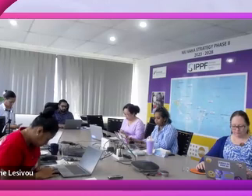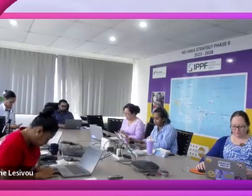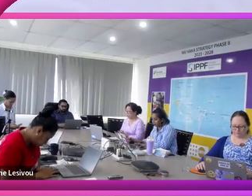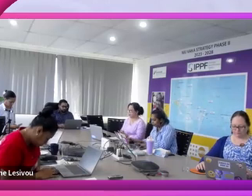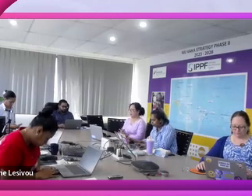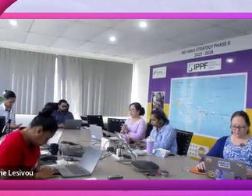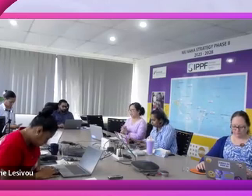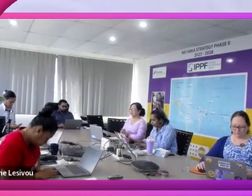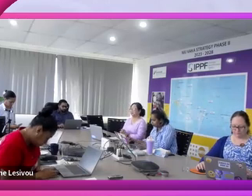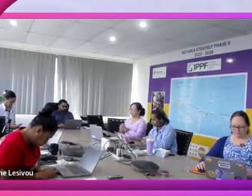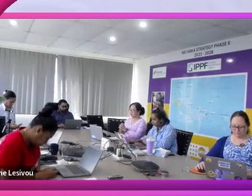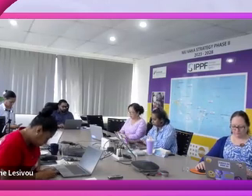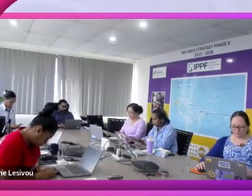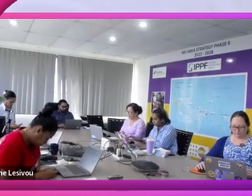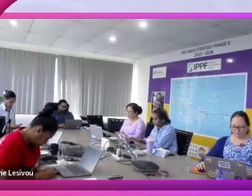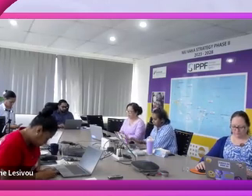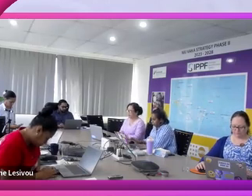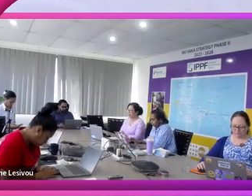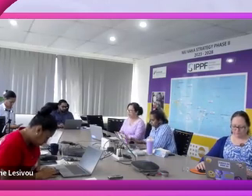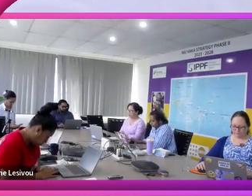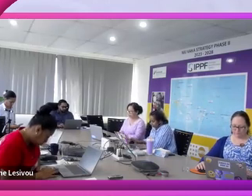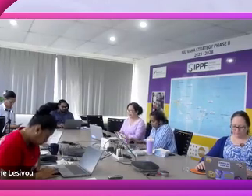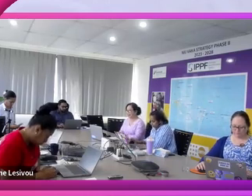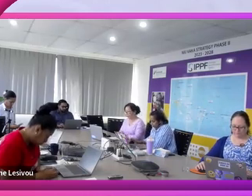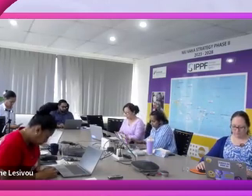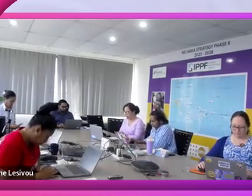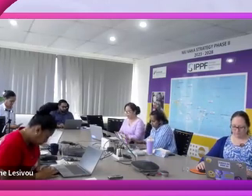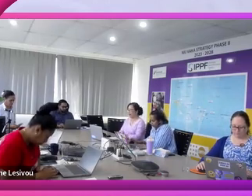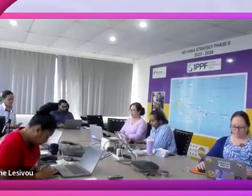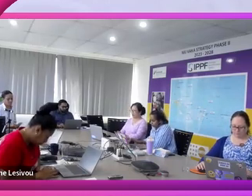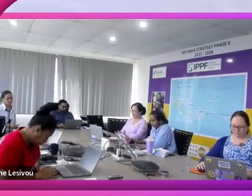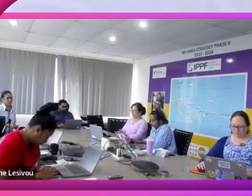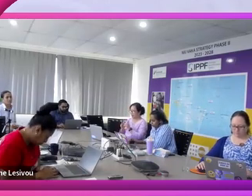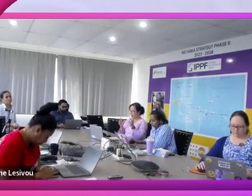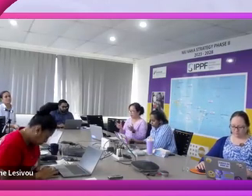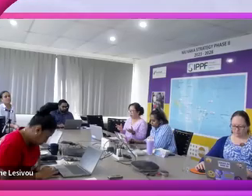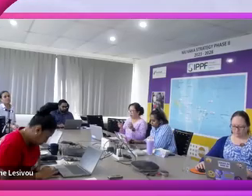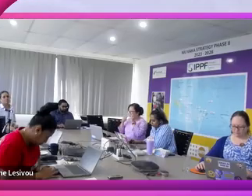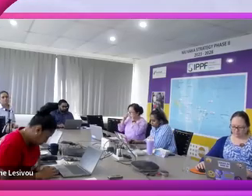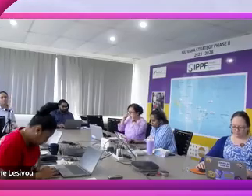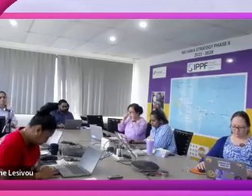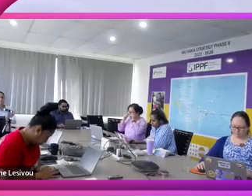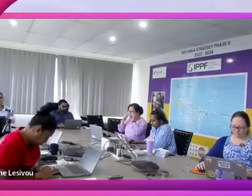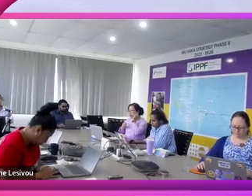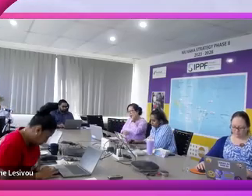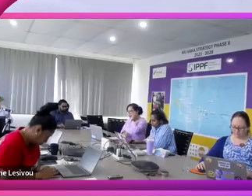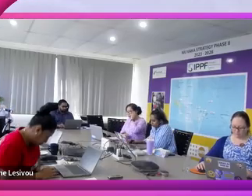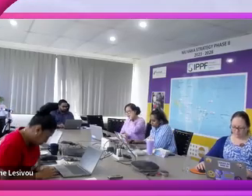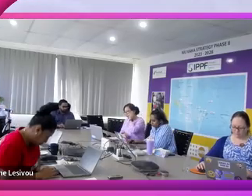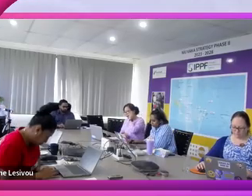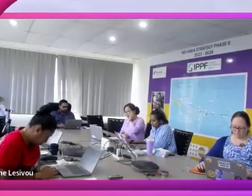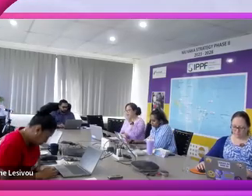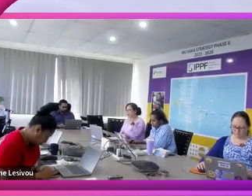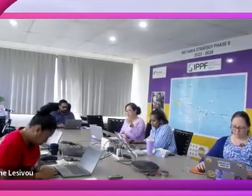use injections to prevent pregnancy. Then we talk about contraception. So a lot of time we talk about, oh,